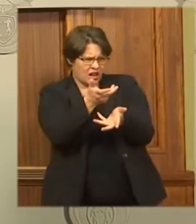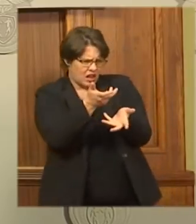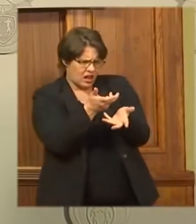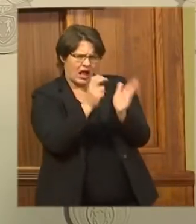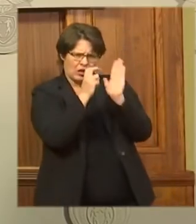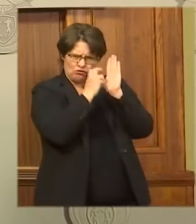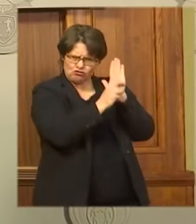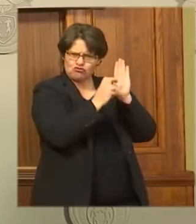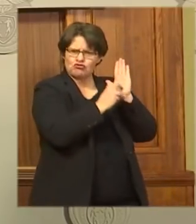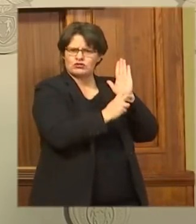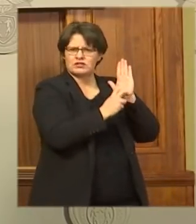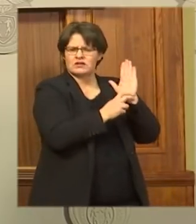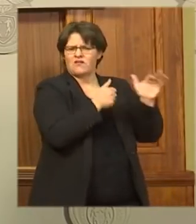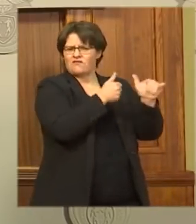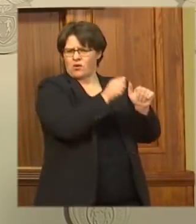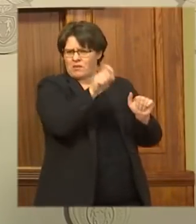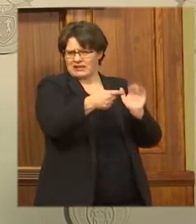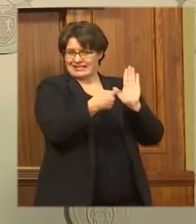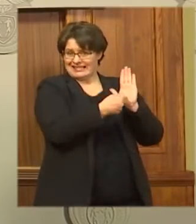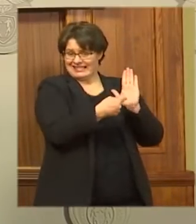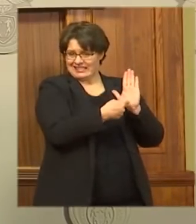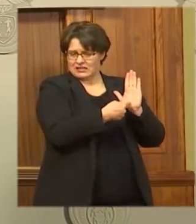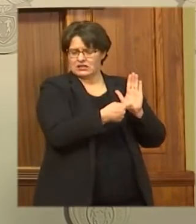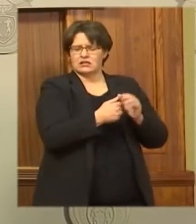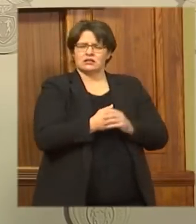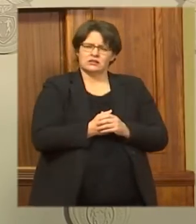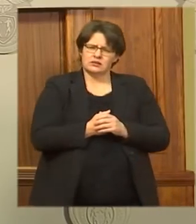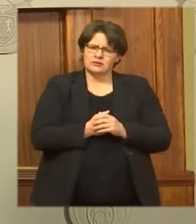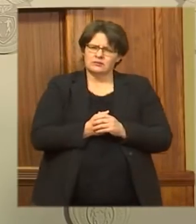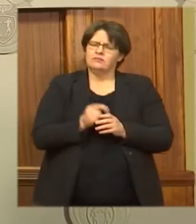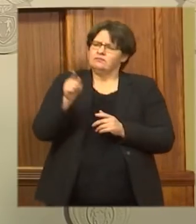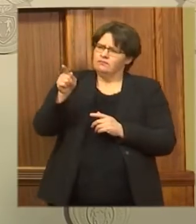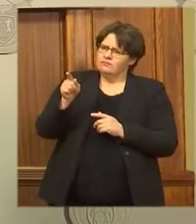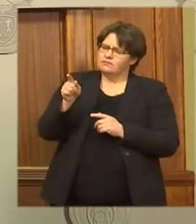stringent prevention protocols, and after